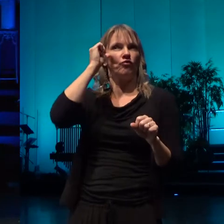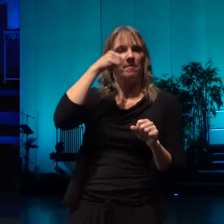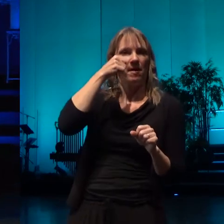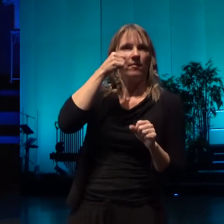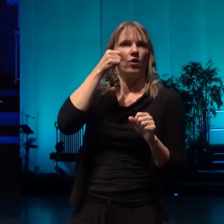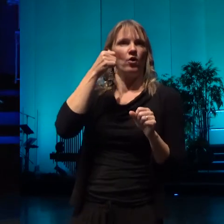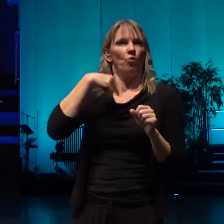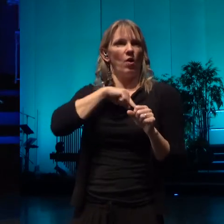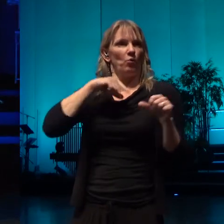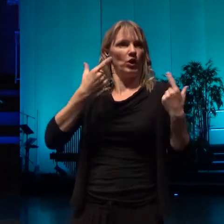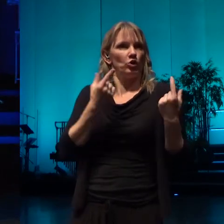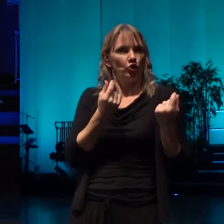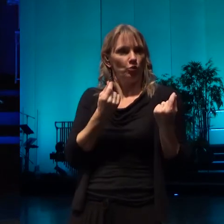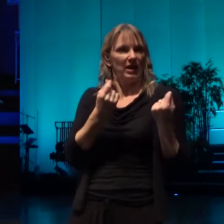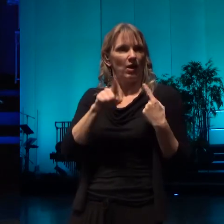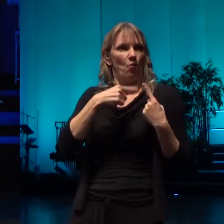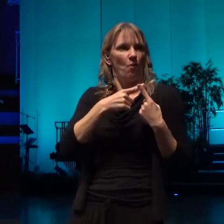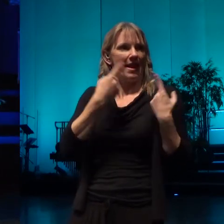as they happened.